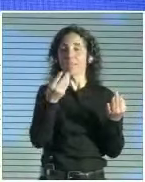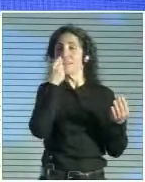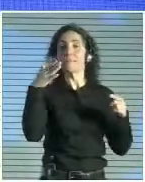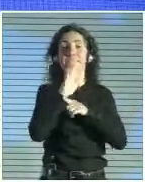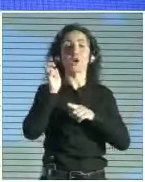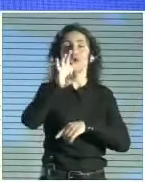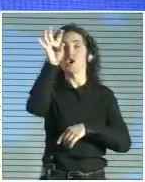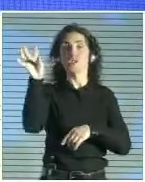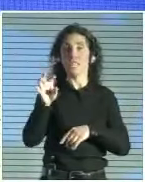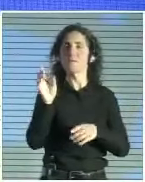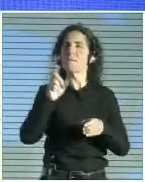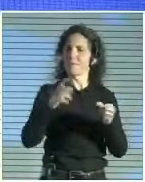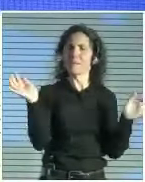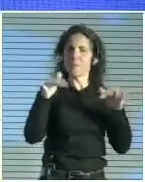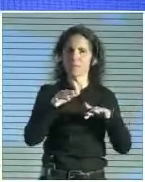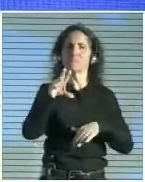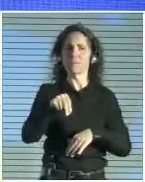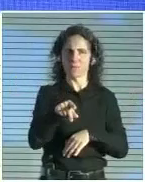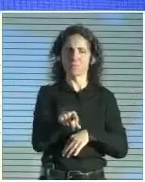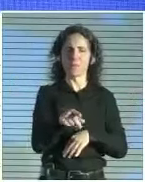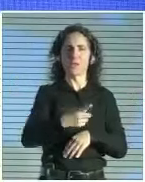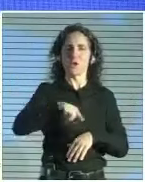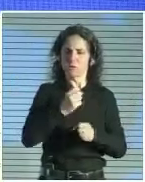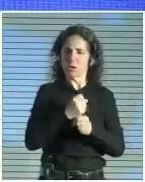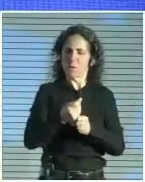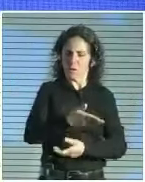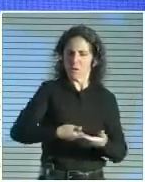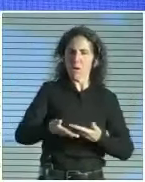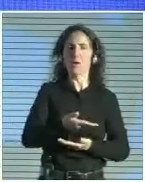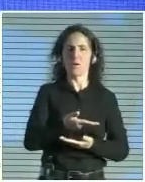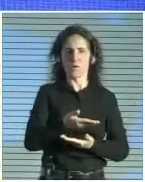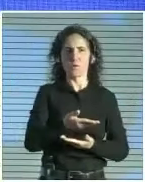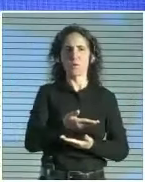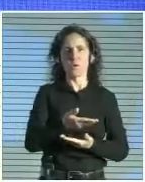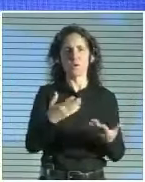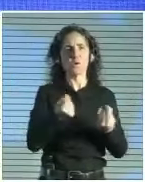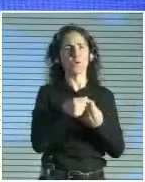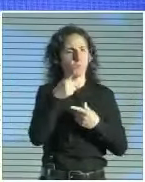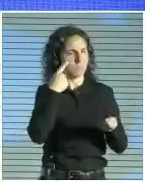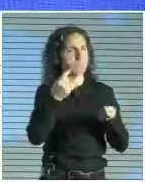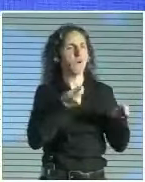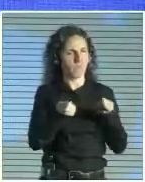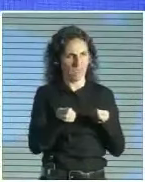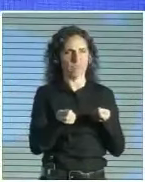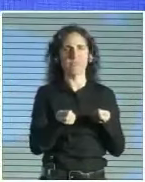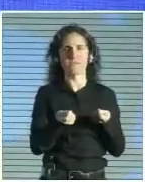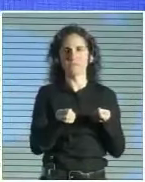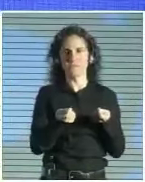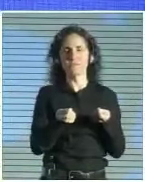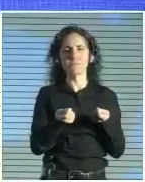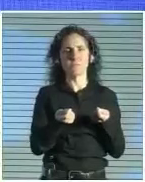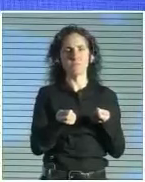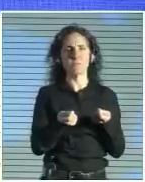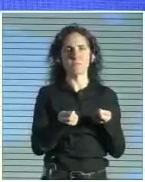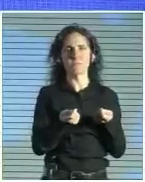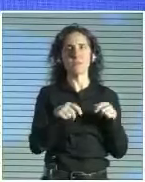with this coordination that we have we have the task of doing, then we will get it there. But most